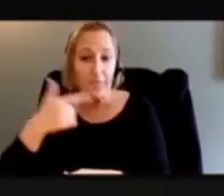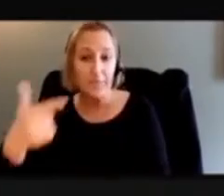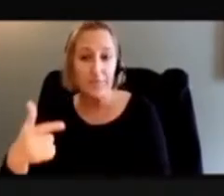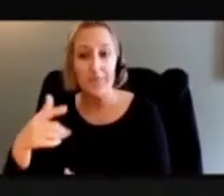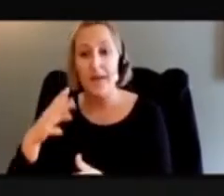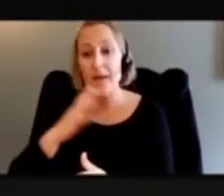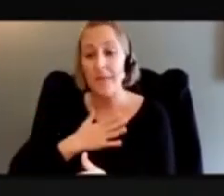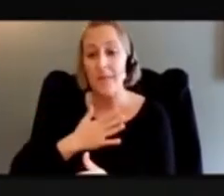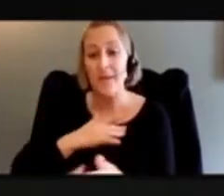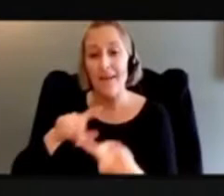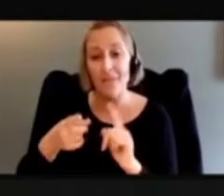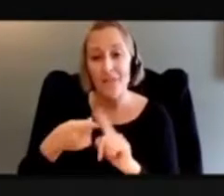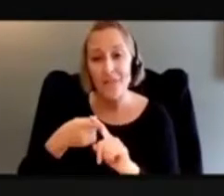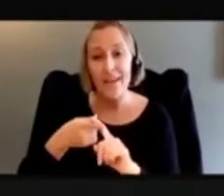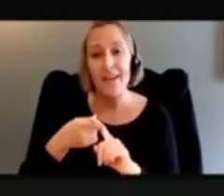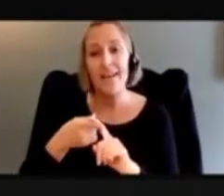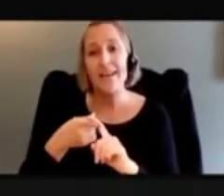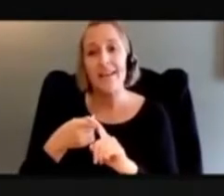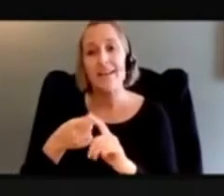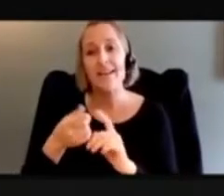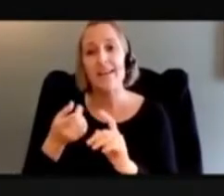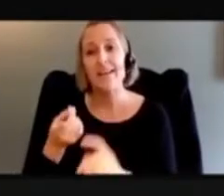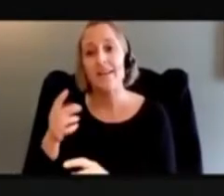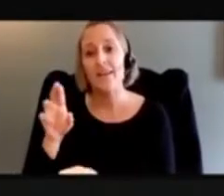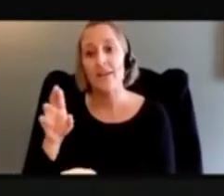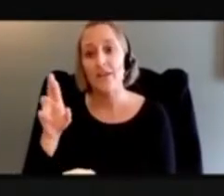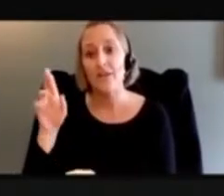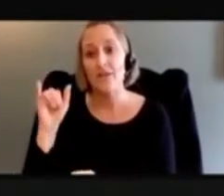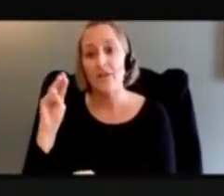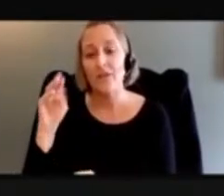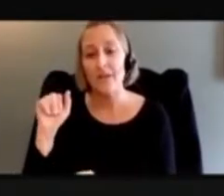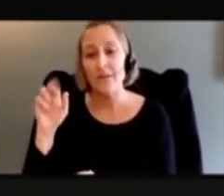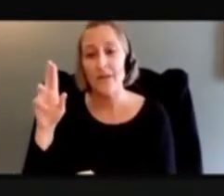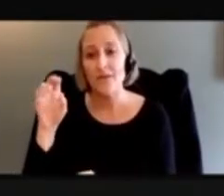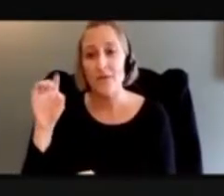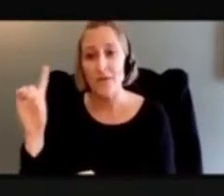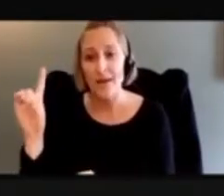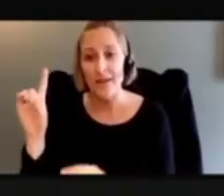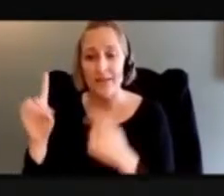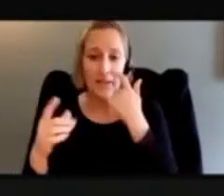my friend and colleague, Dr. Rima Rudd. Rima? Thank you.